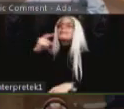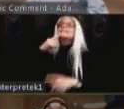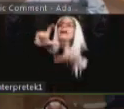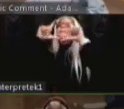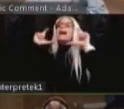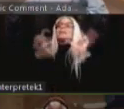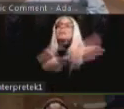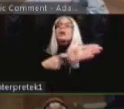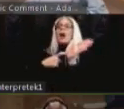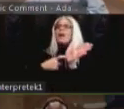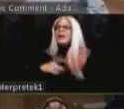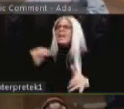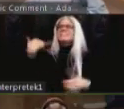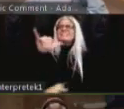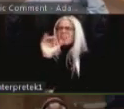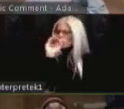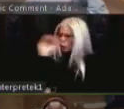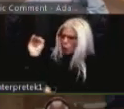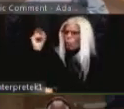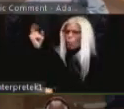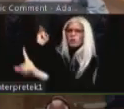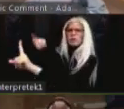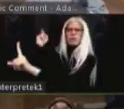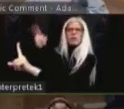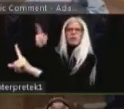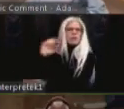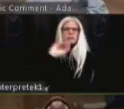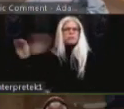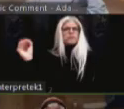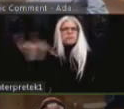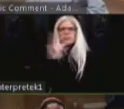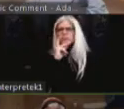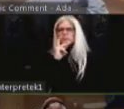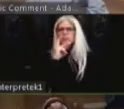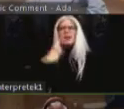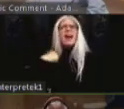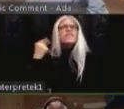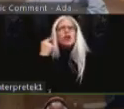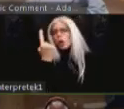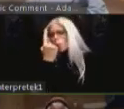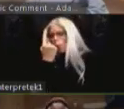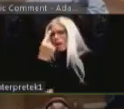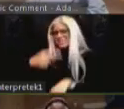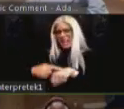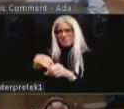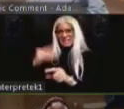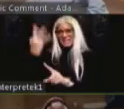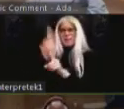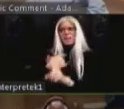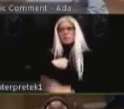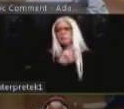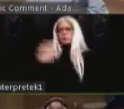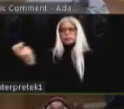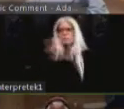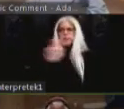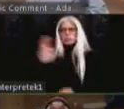There is zero enforcement. I have heard one time in the last 9 months a driver